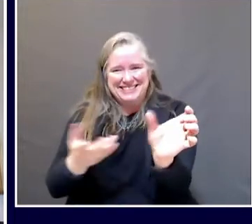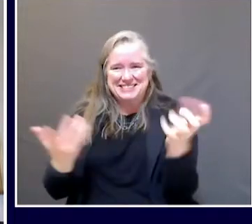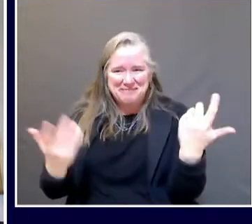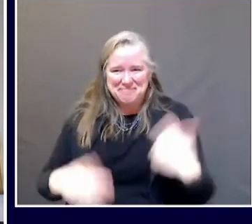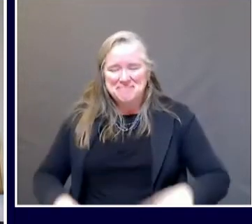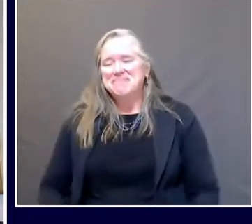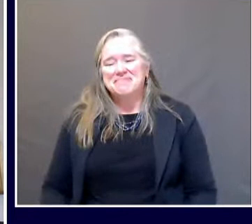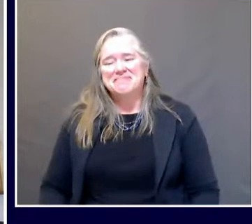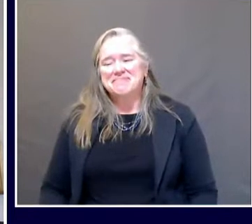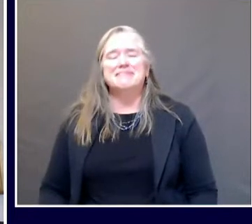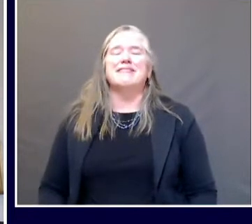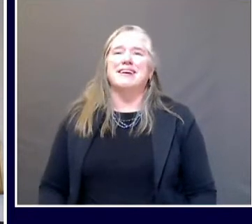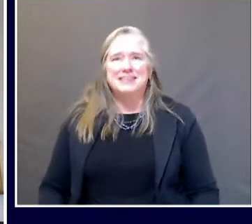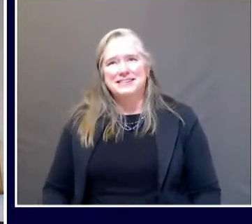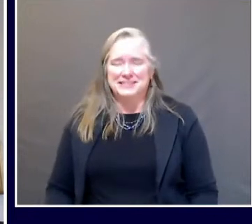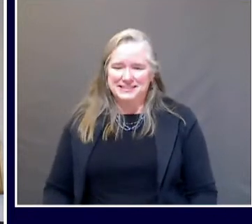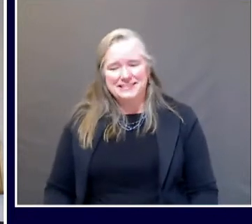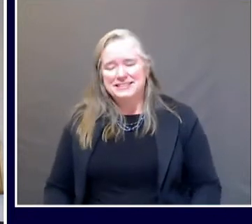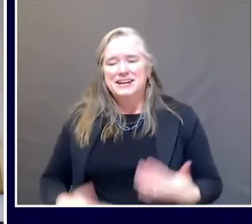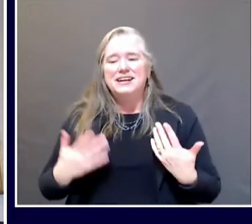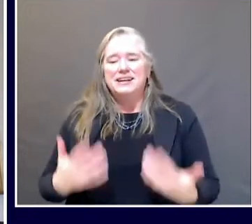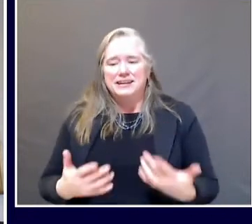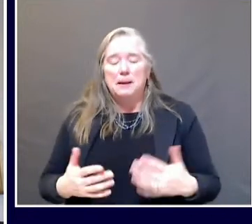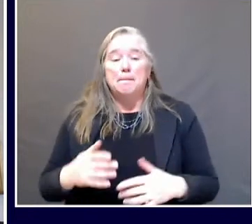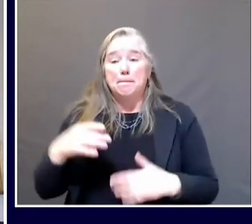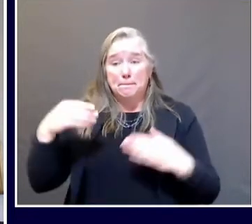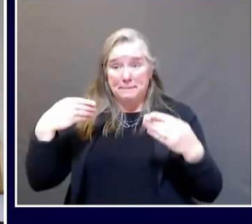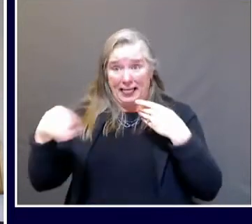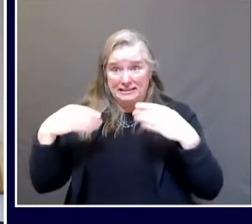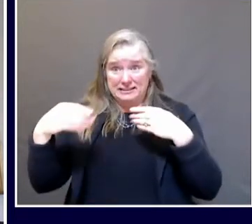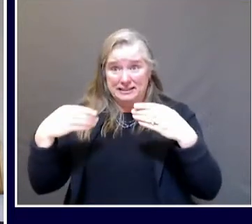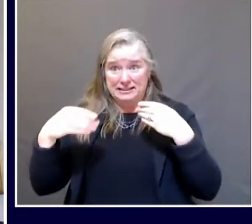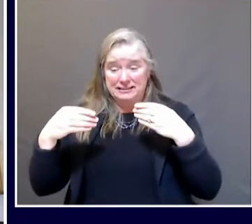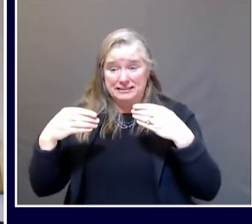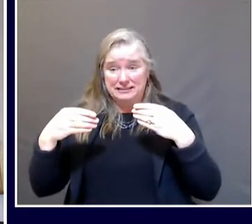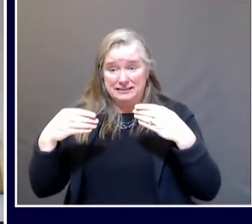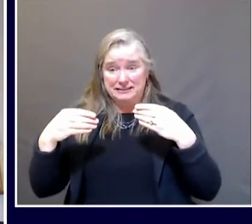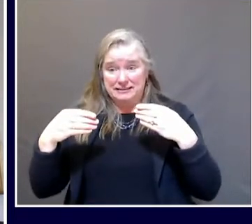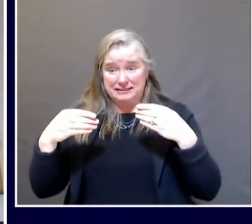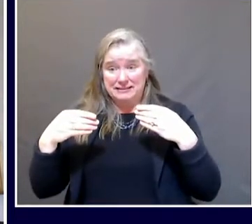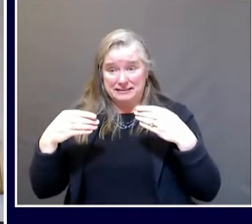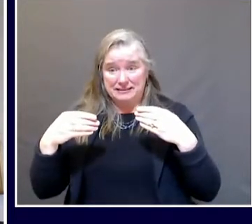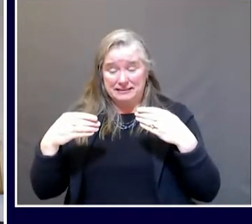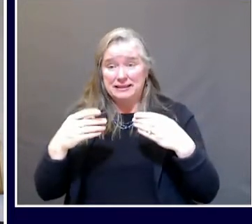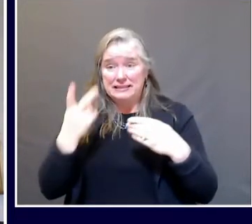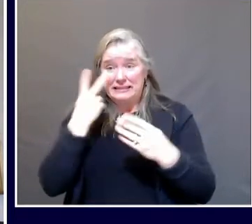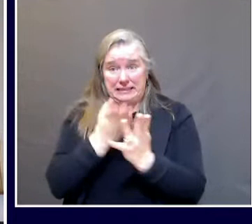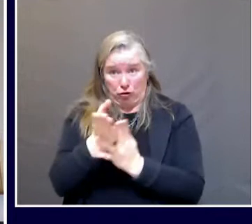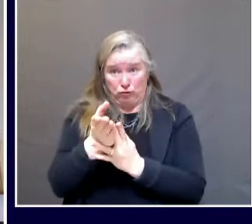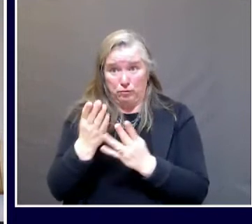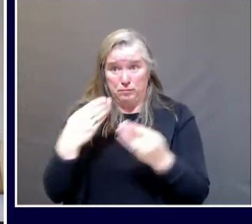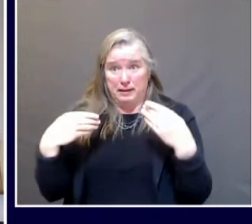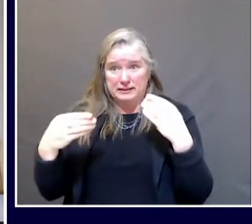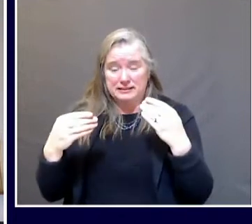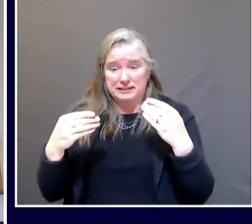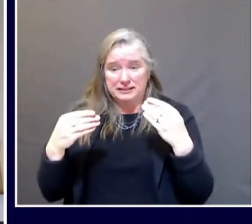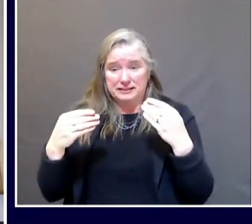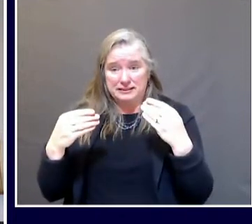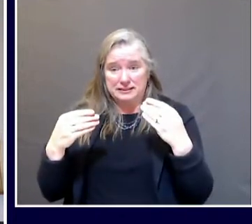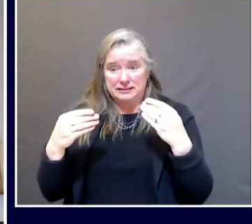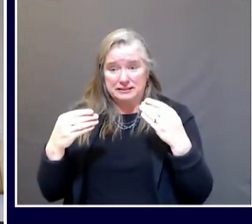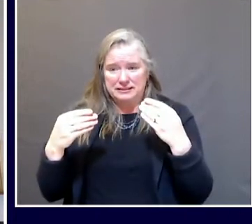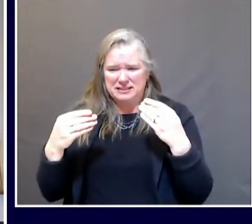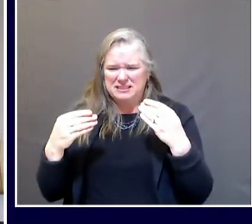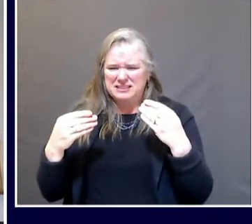probably not going to work. But it's a piece of plastic that holds a clear piece of plastic over a person's